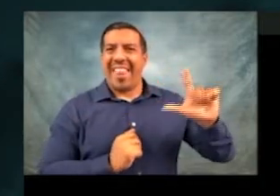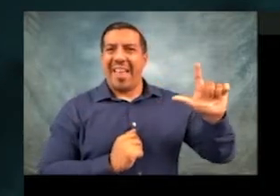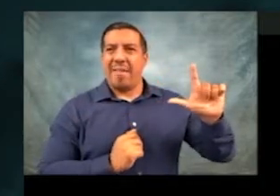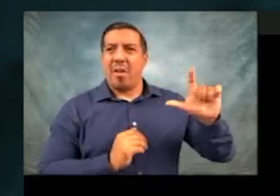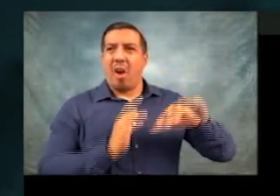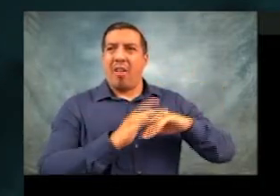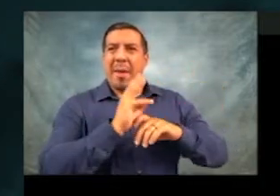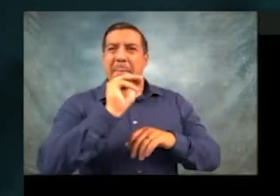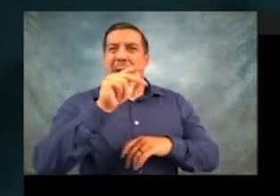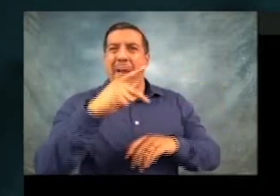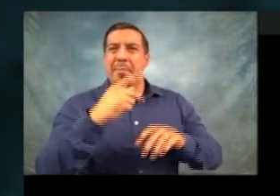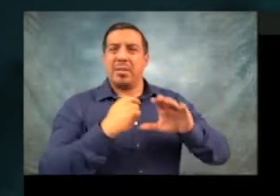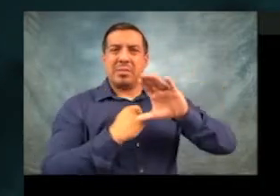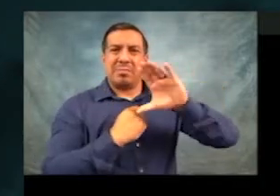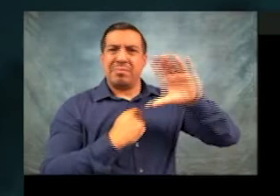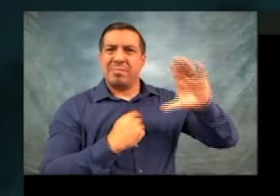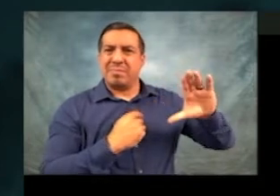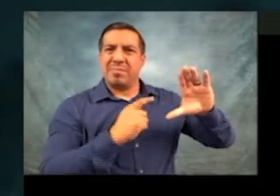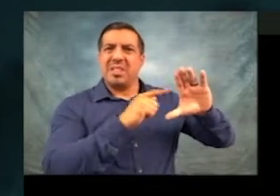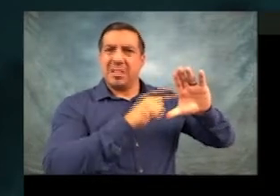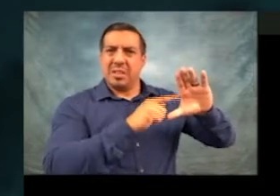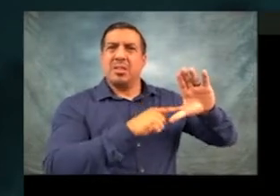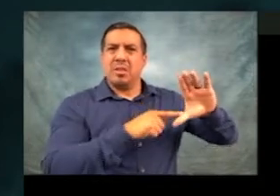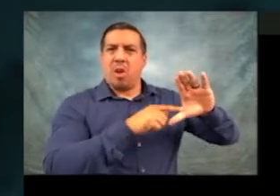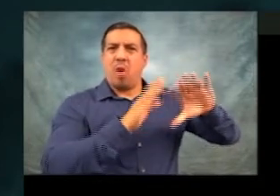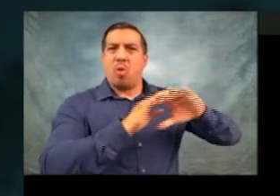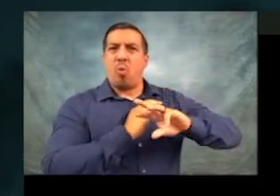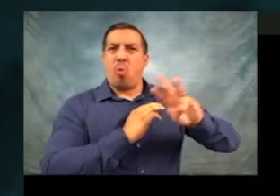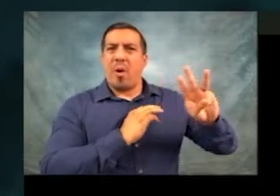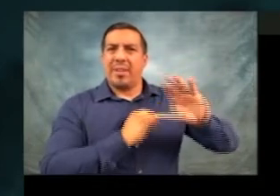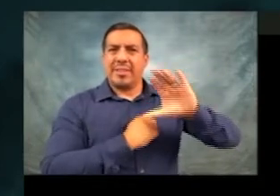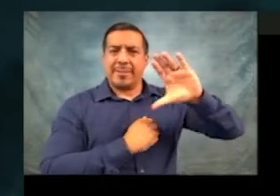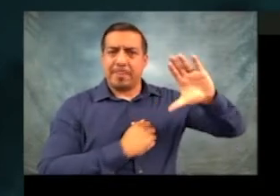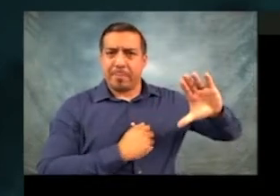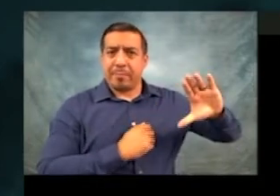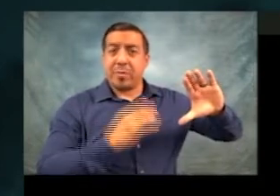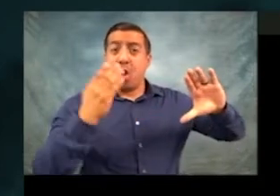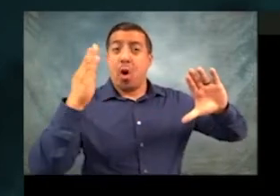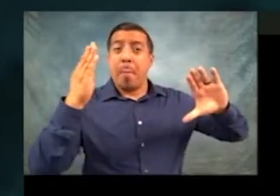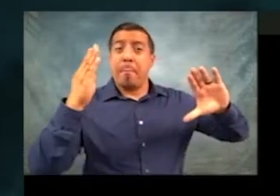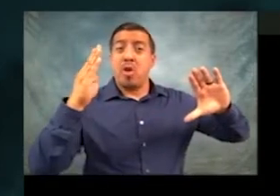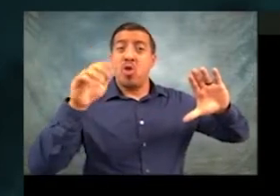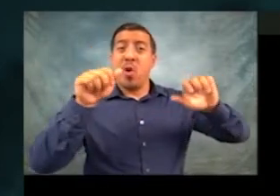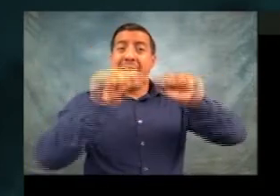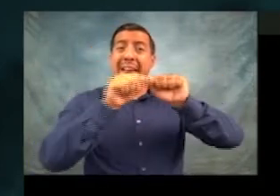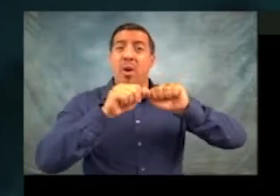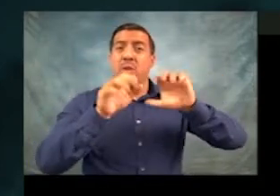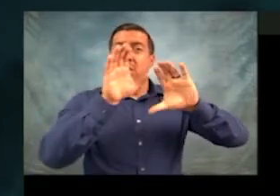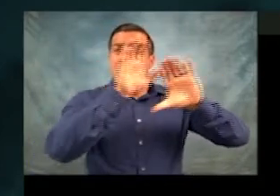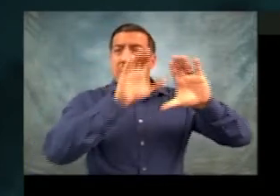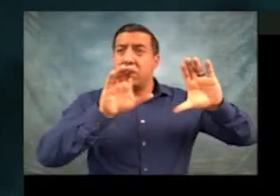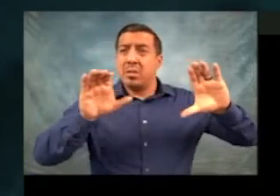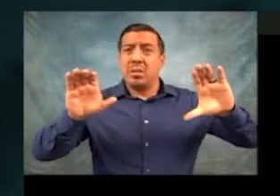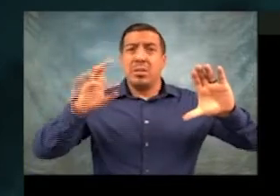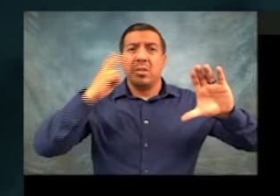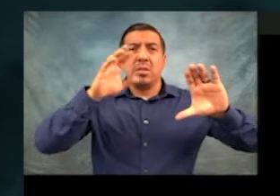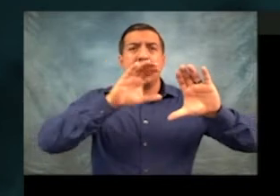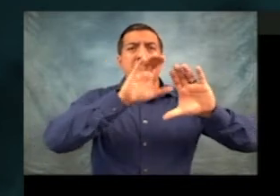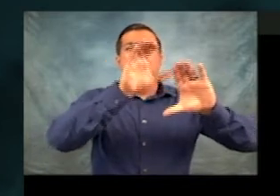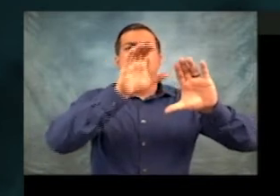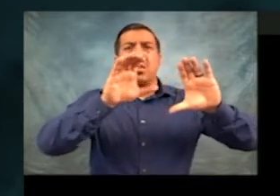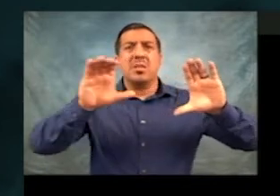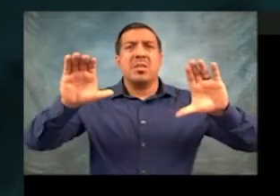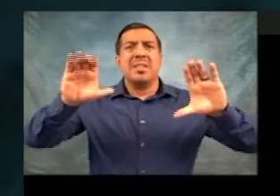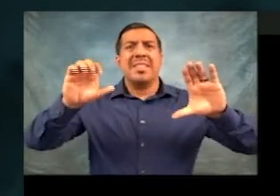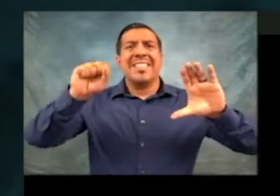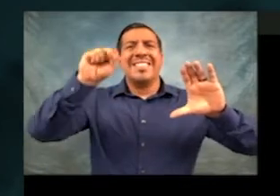side of the map, so it's just off to the west there. The blue area indicates the area